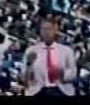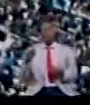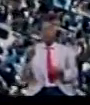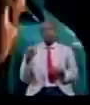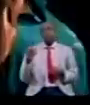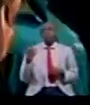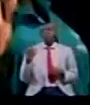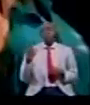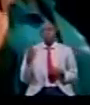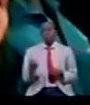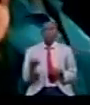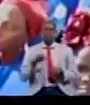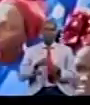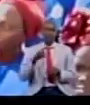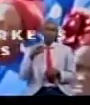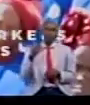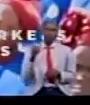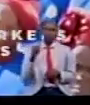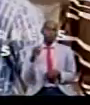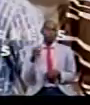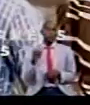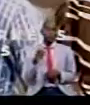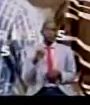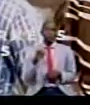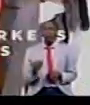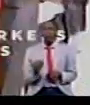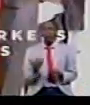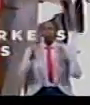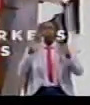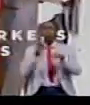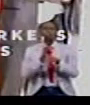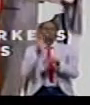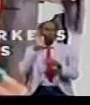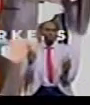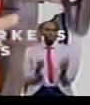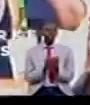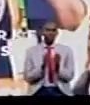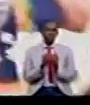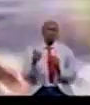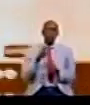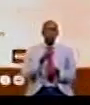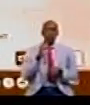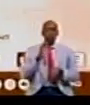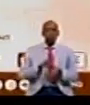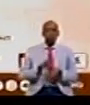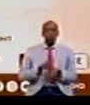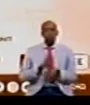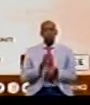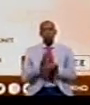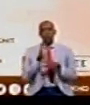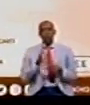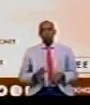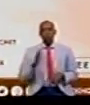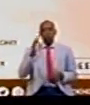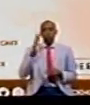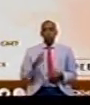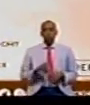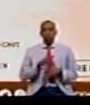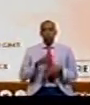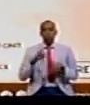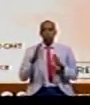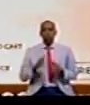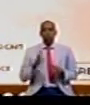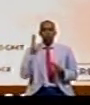want to cry to God of heaven and say, God, this storm that the enemy has sent into many lives, into many